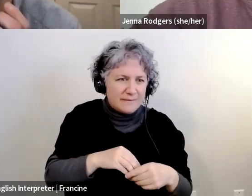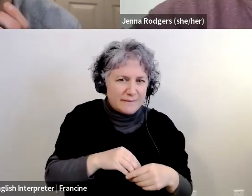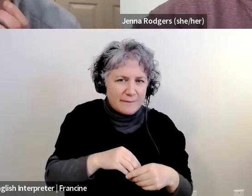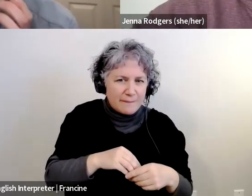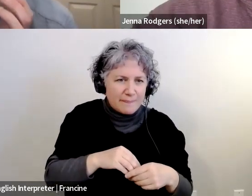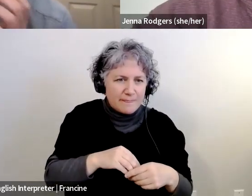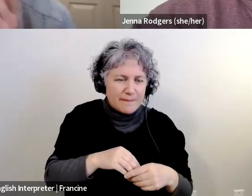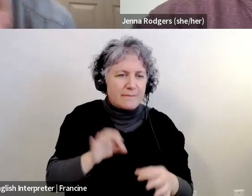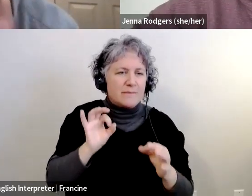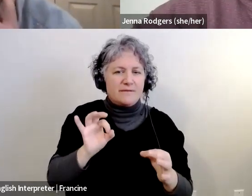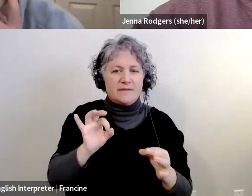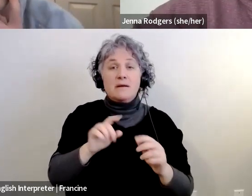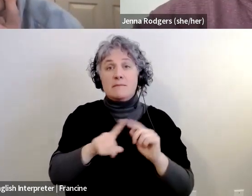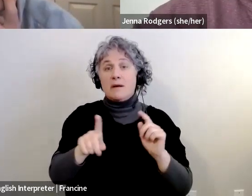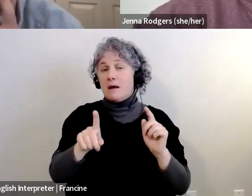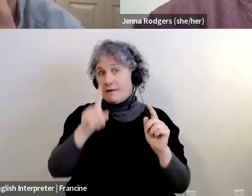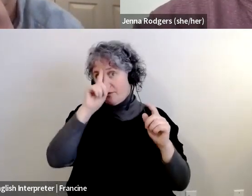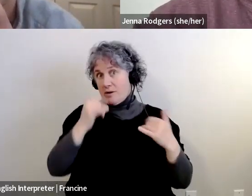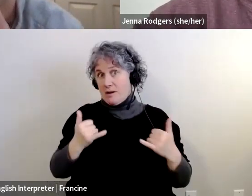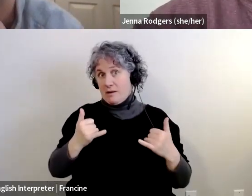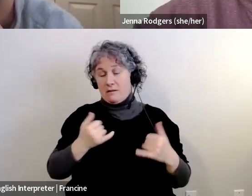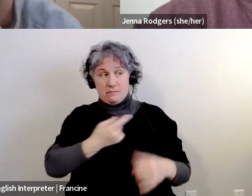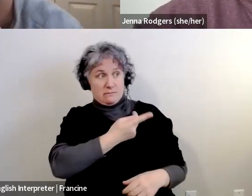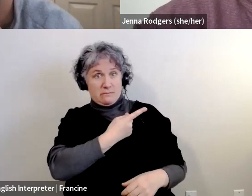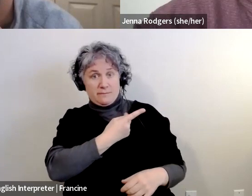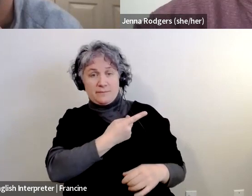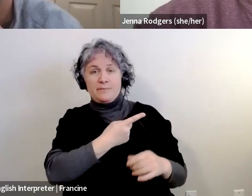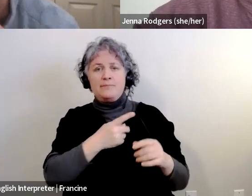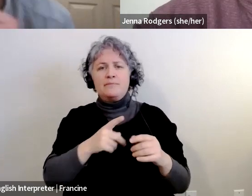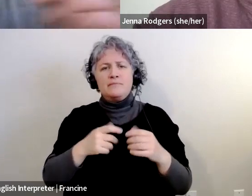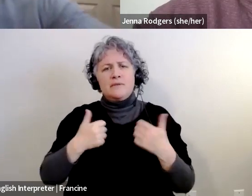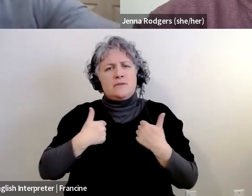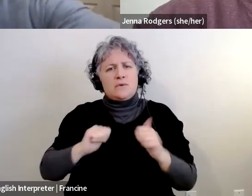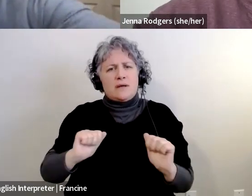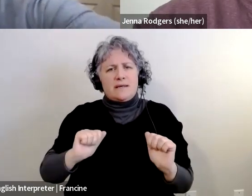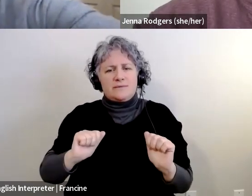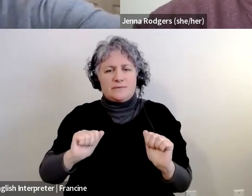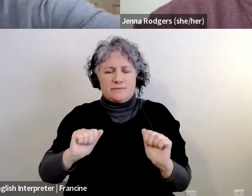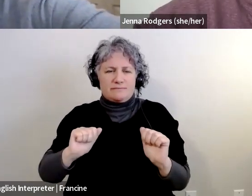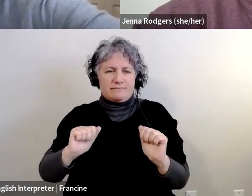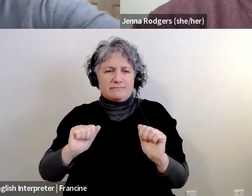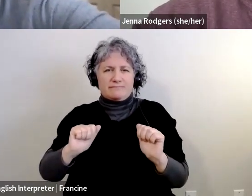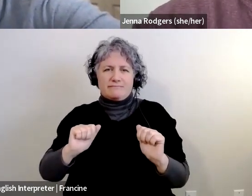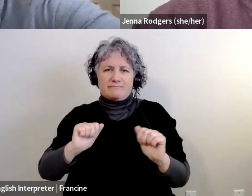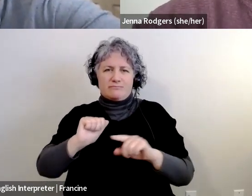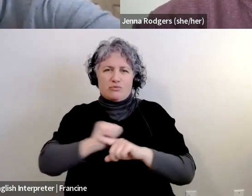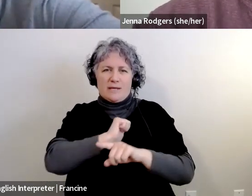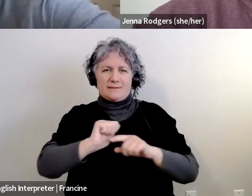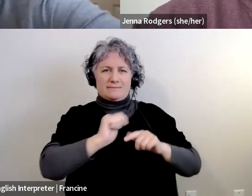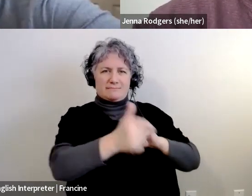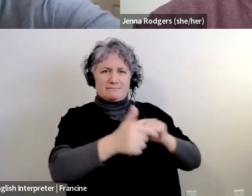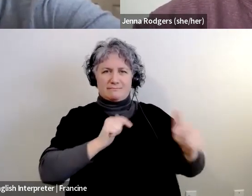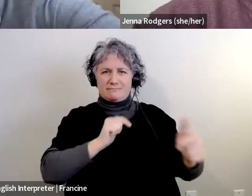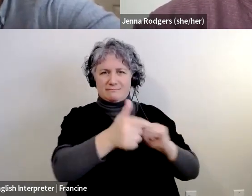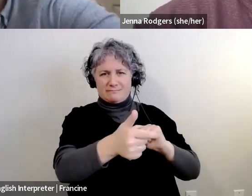Oh, there we go. But to start, Stafford and I will attempt to do one for you.